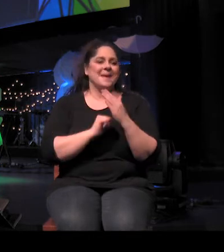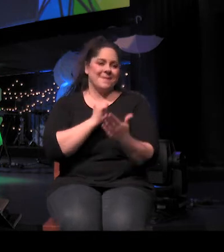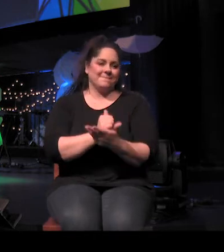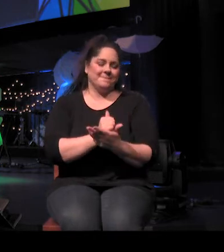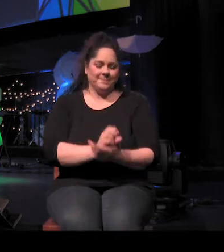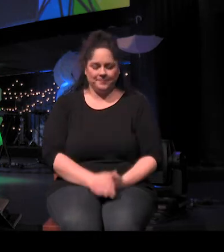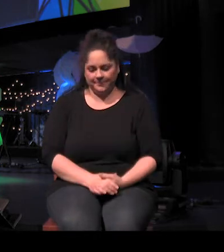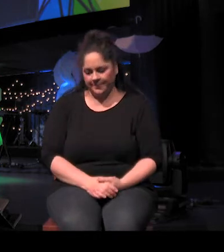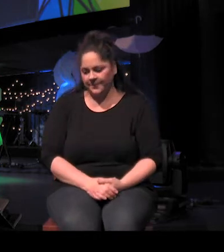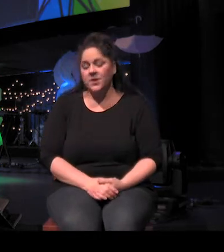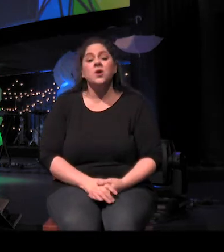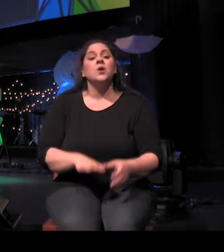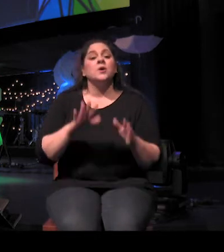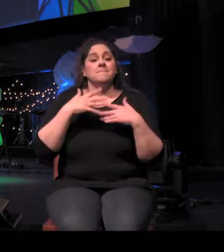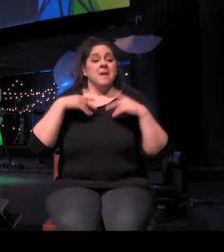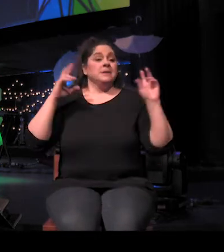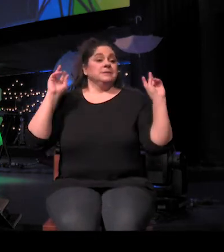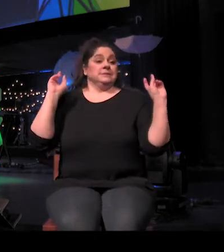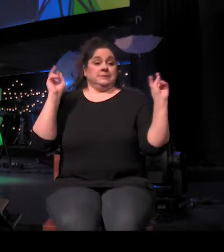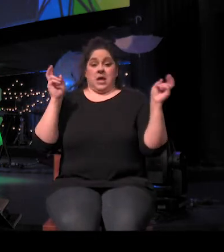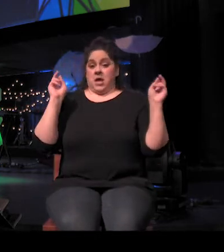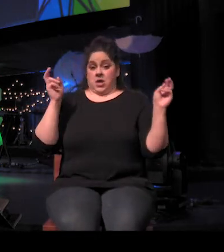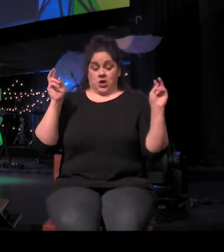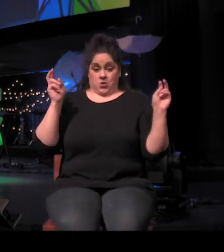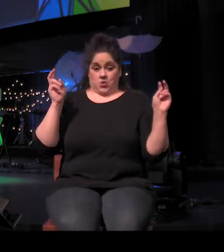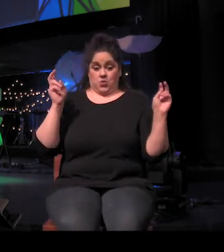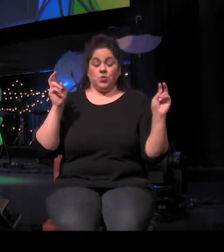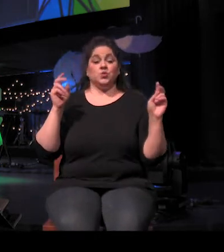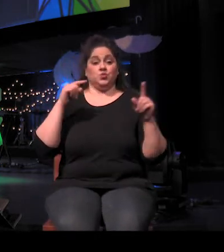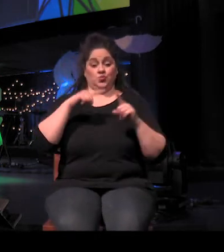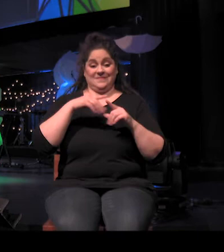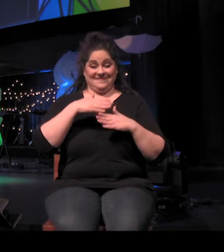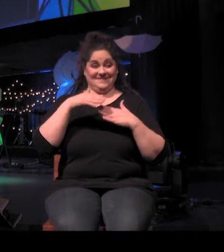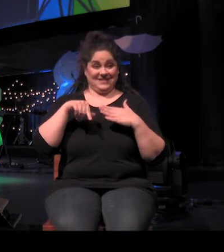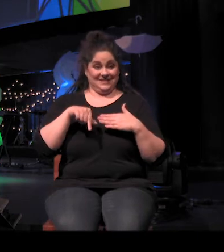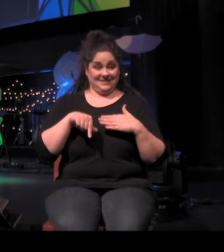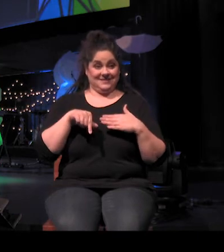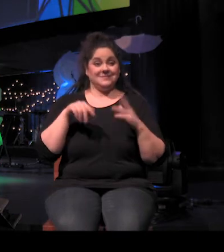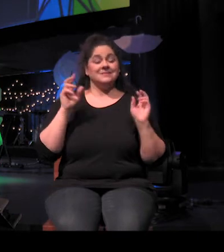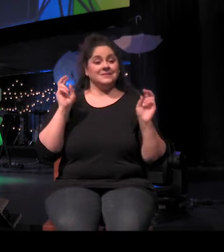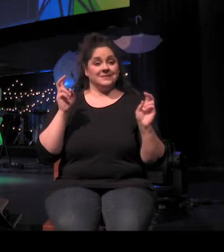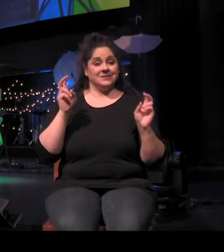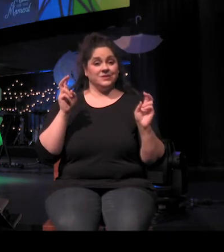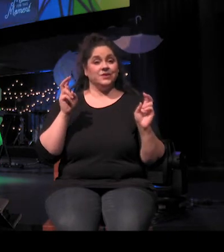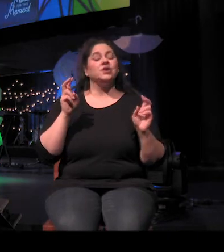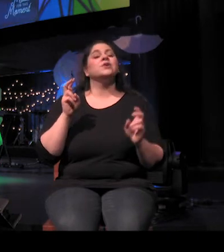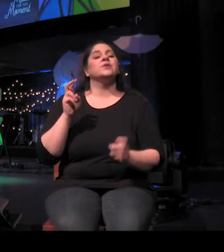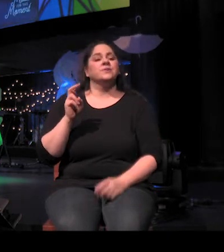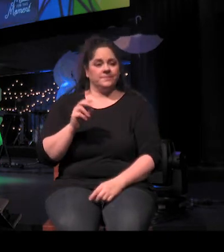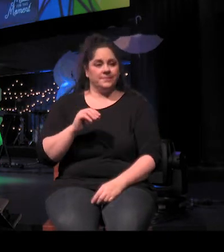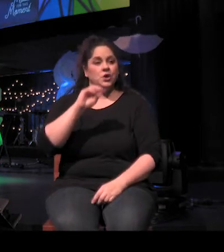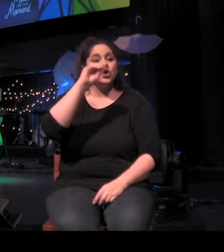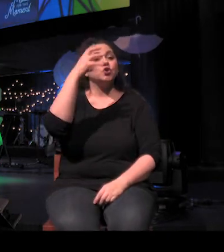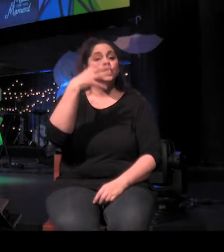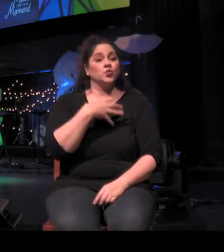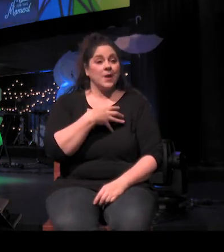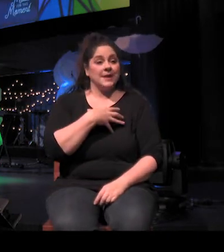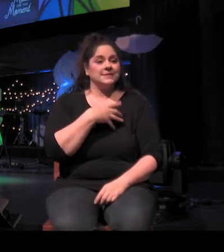amen. Amen. Title of my message today, as we conclude this series, is simply called Grace for the